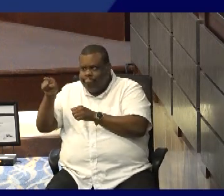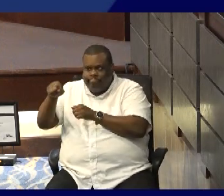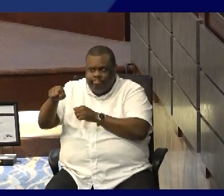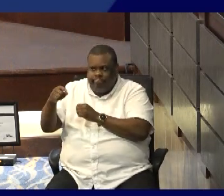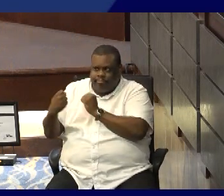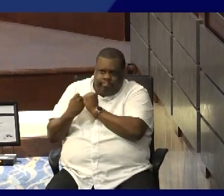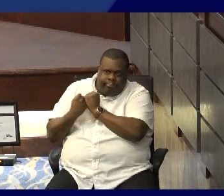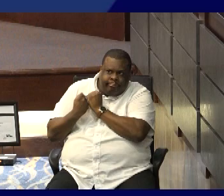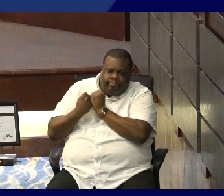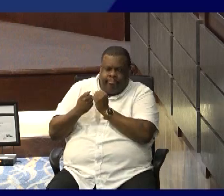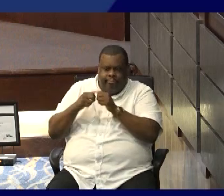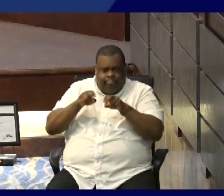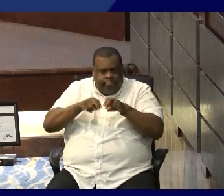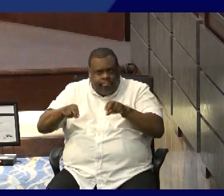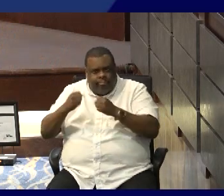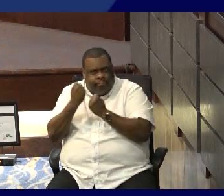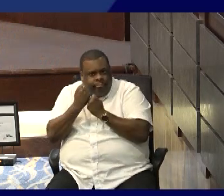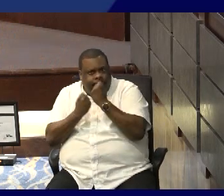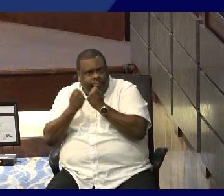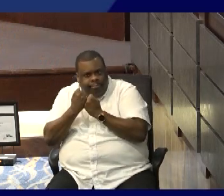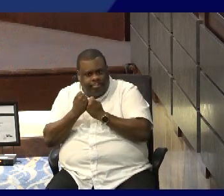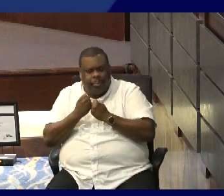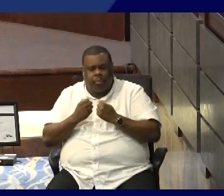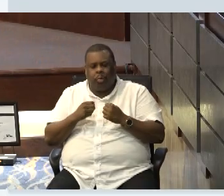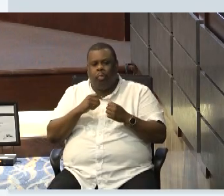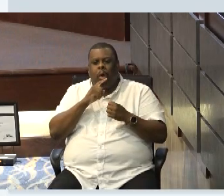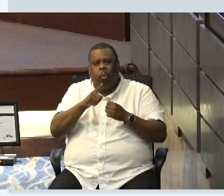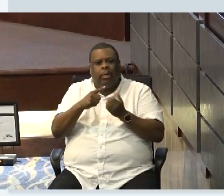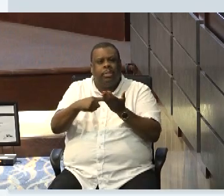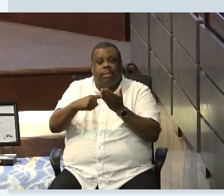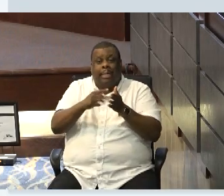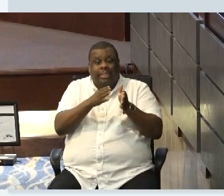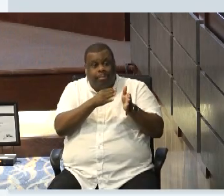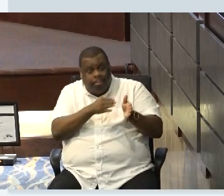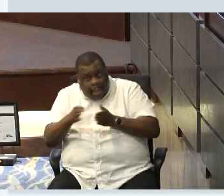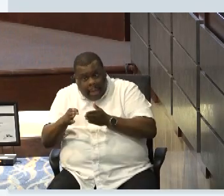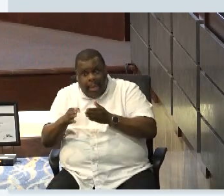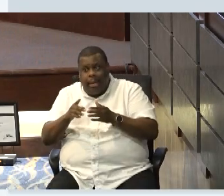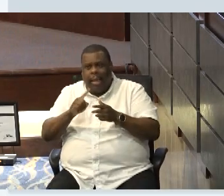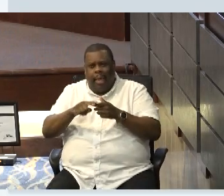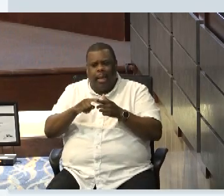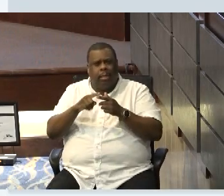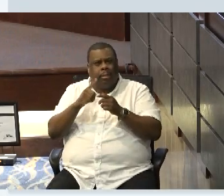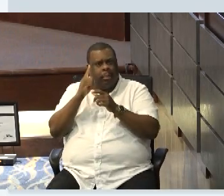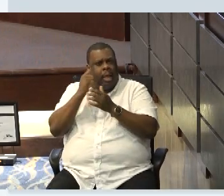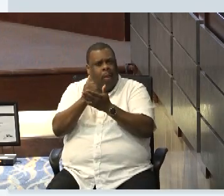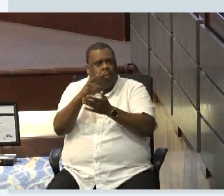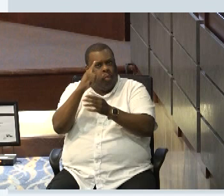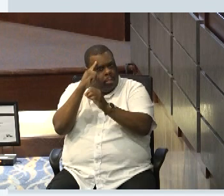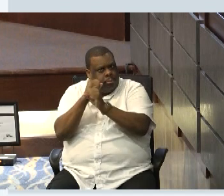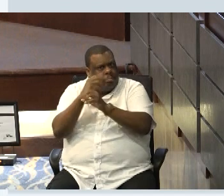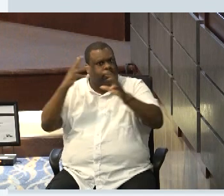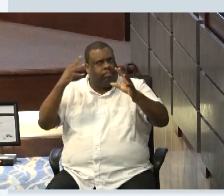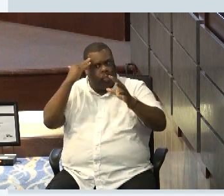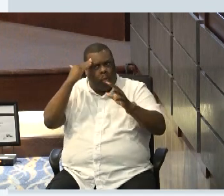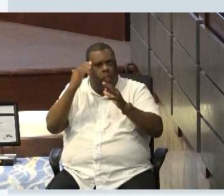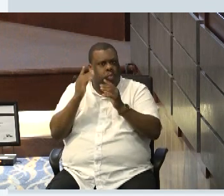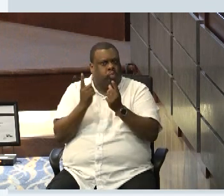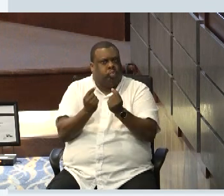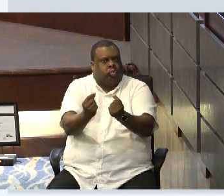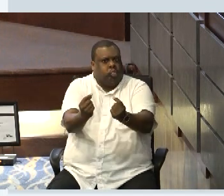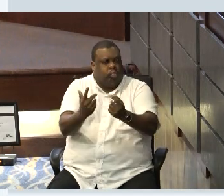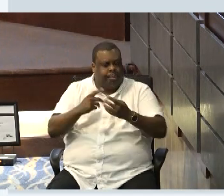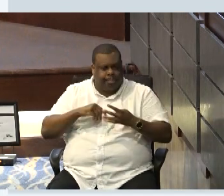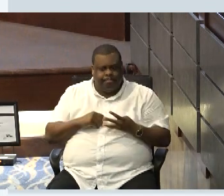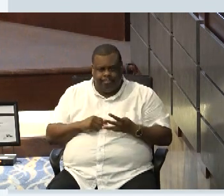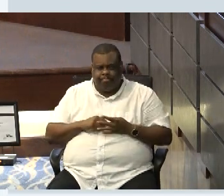and I just want to quickly recap where we've been and where we're going. So for this presentation deck, we've got a recap